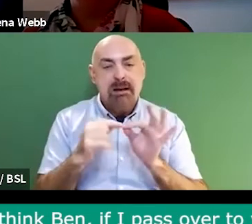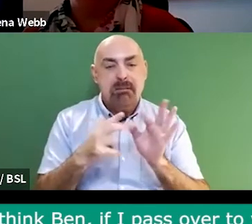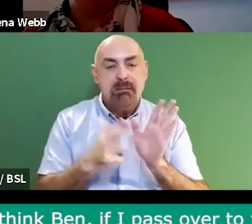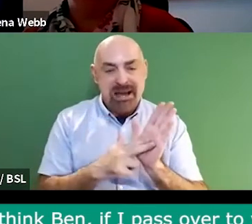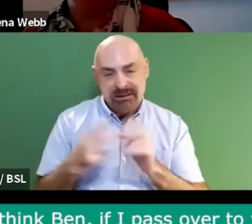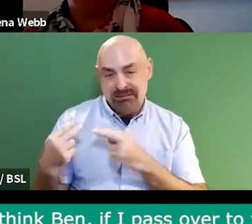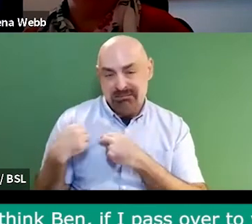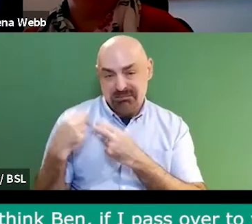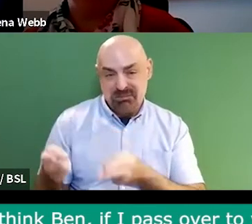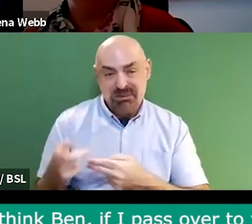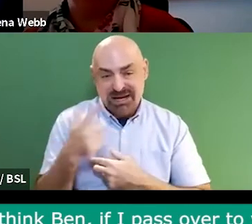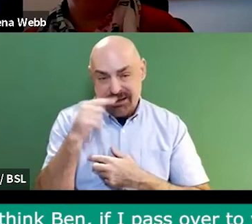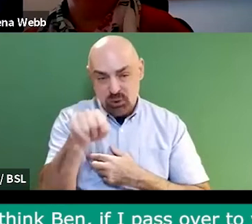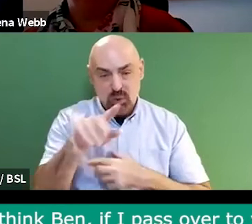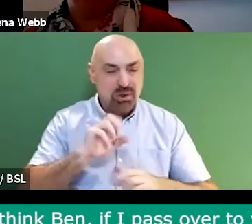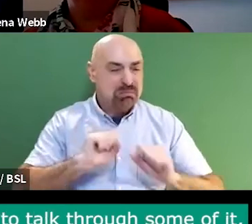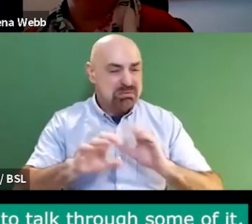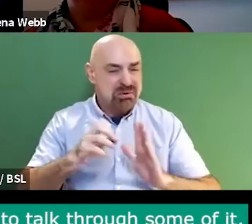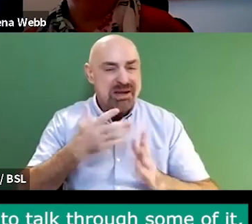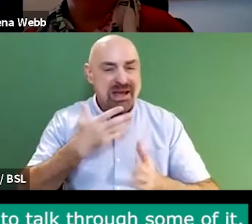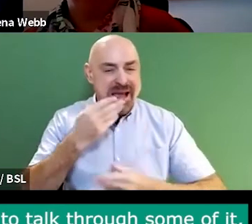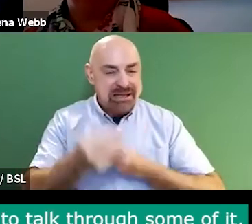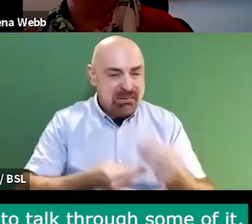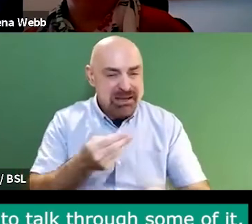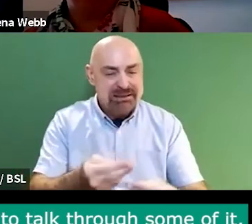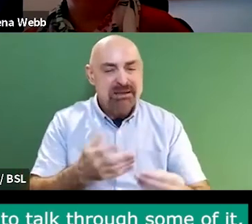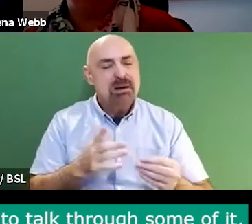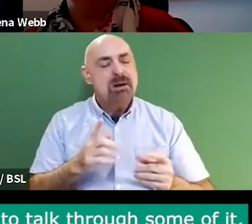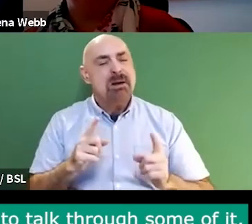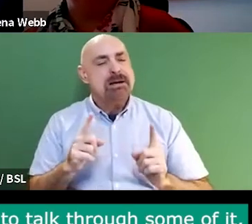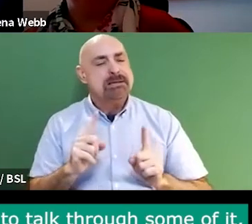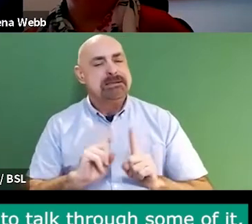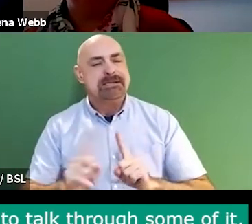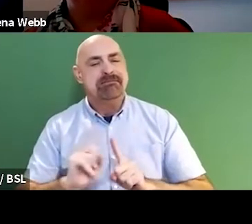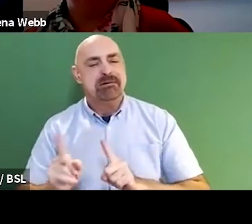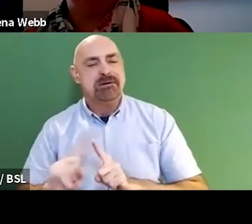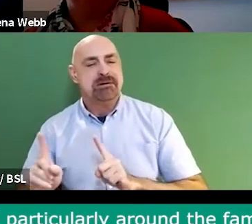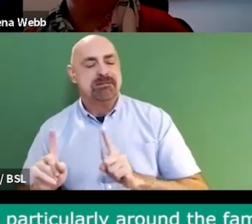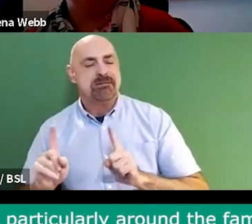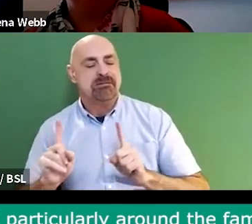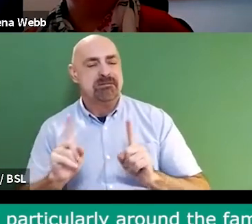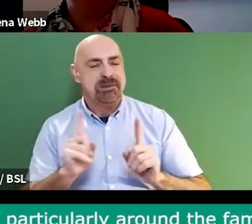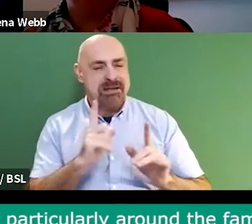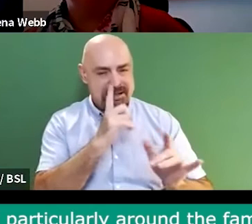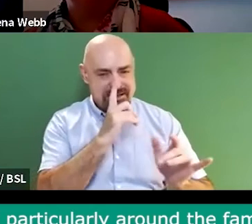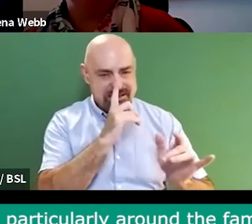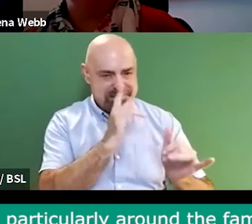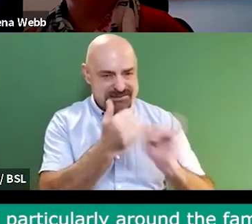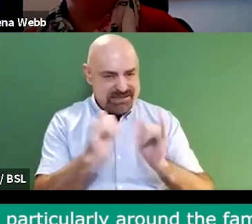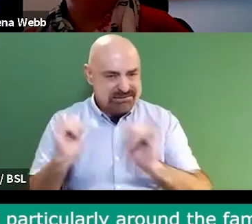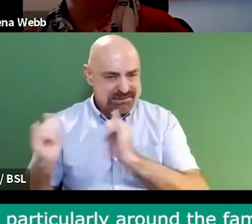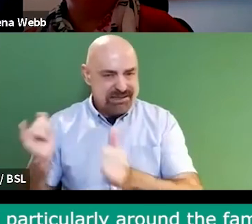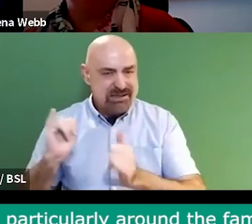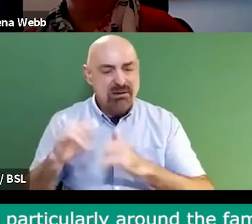over to you, it might be helpful for you to talk through some of the testing, particularly around the